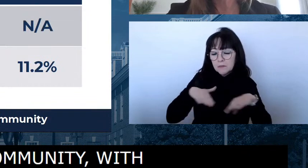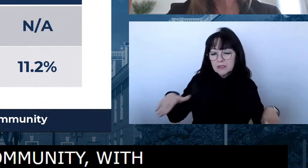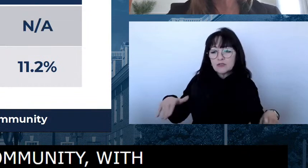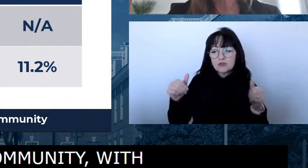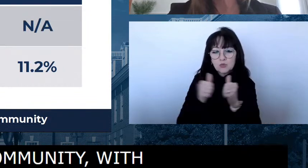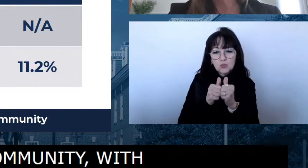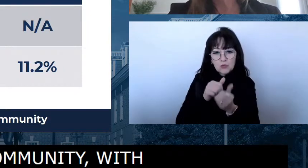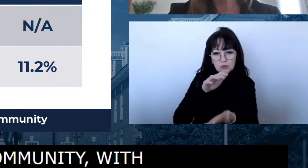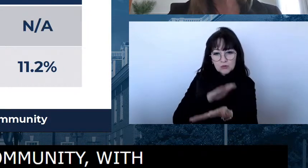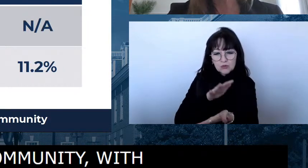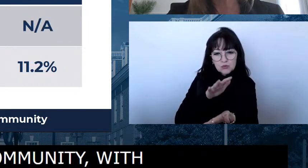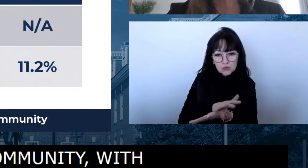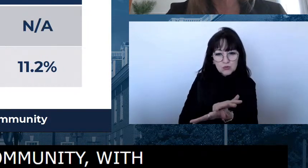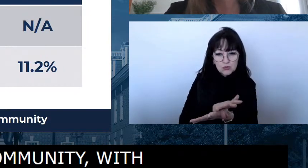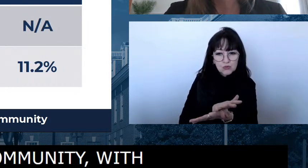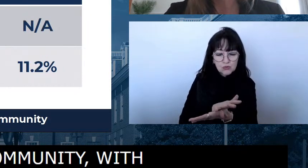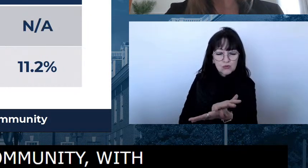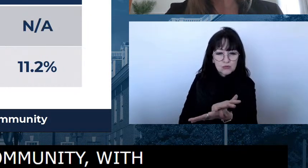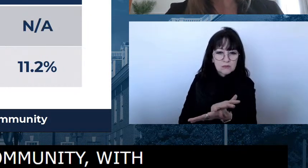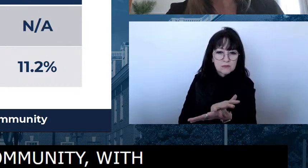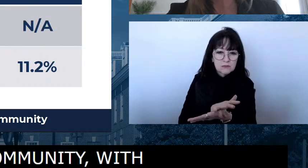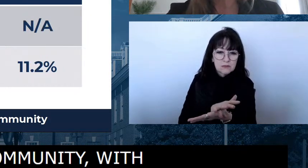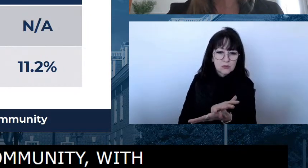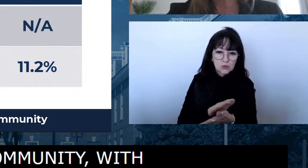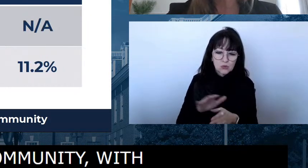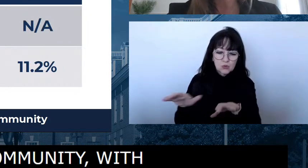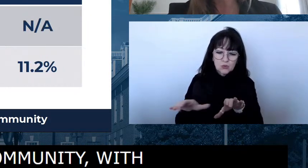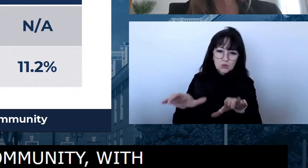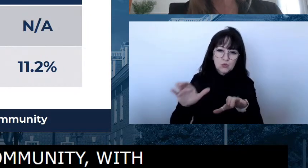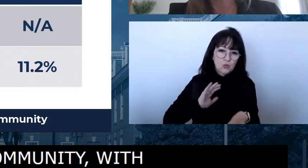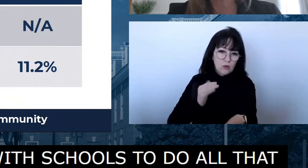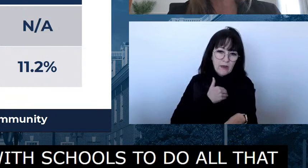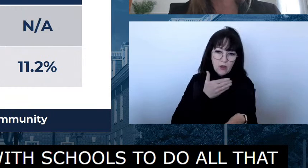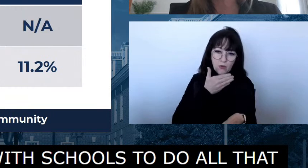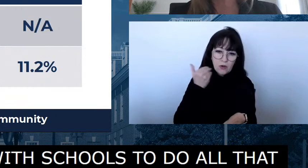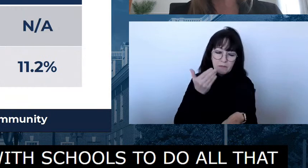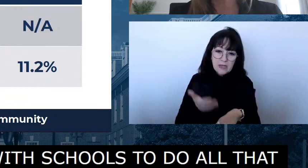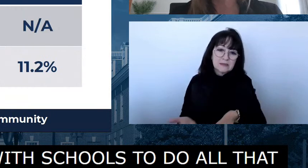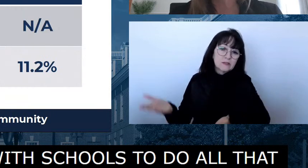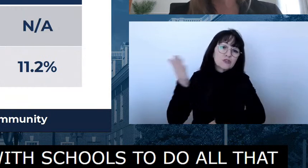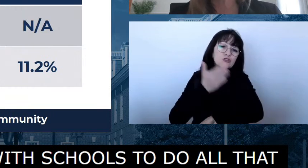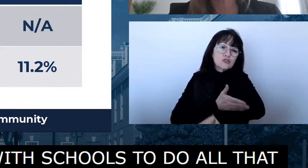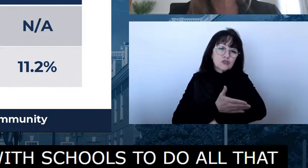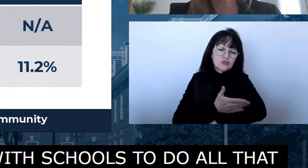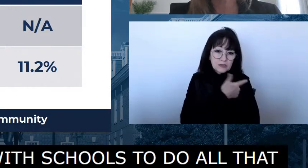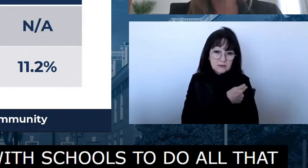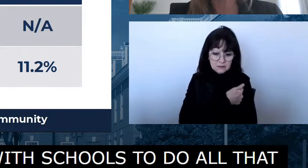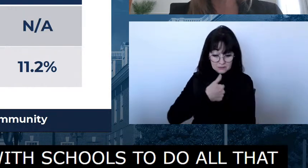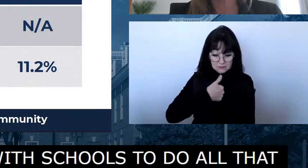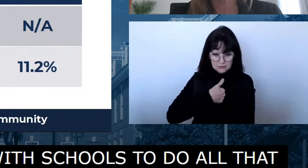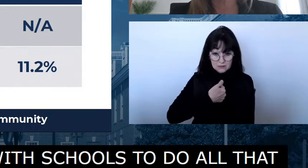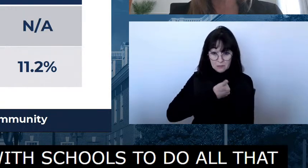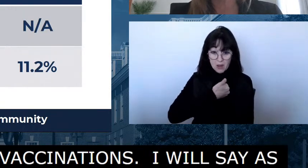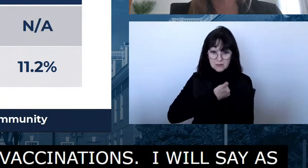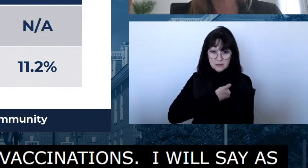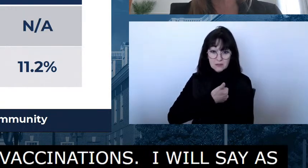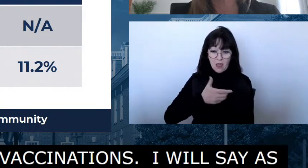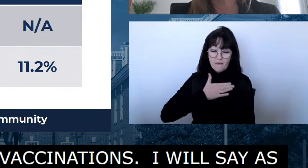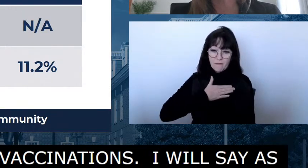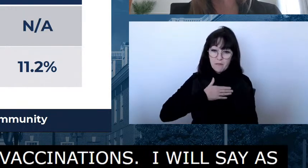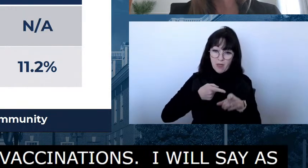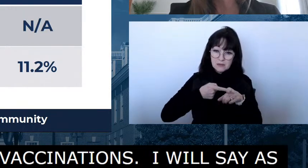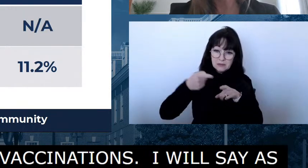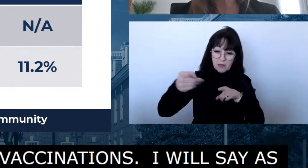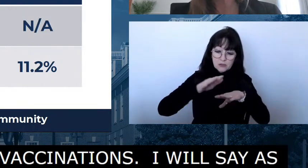can to increase these vaccinations. But I will say, as a pediatrician, I just cannot emphasize enough the importance